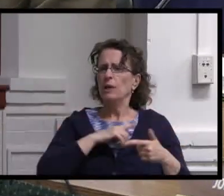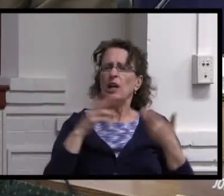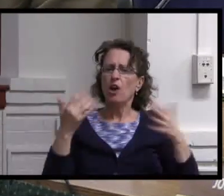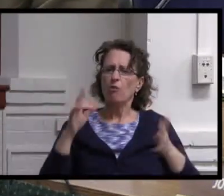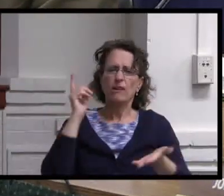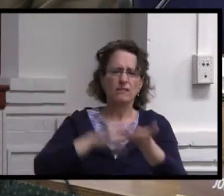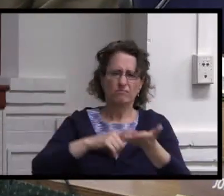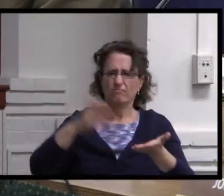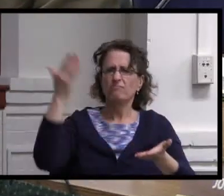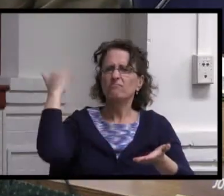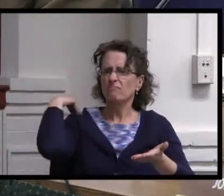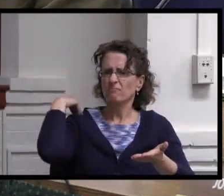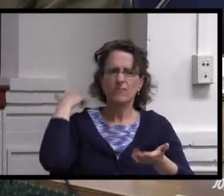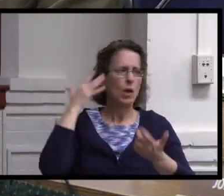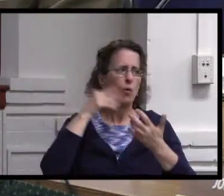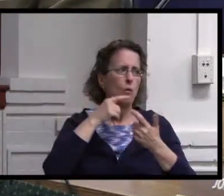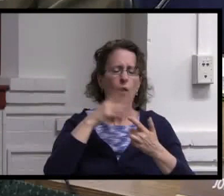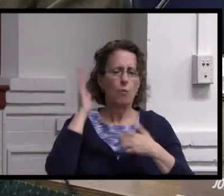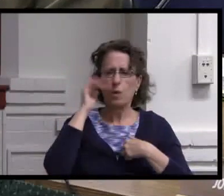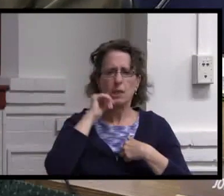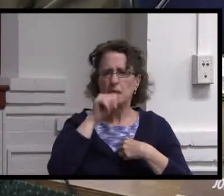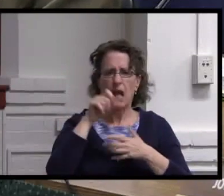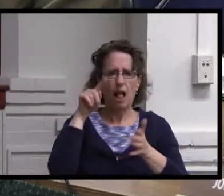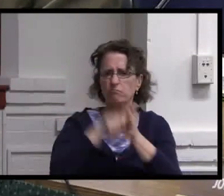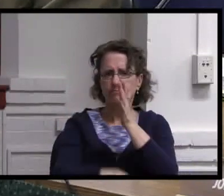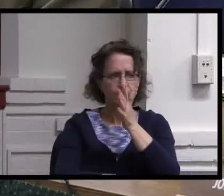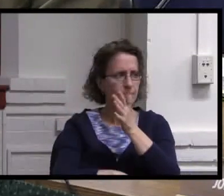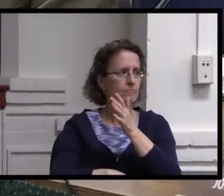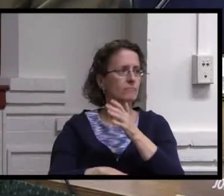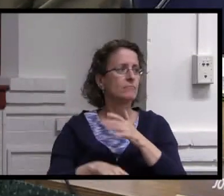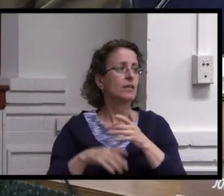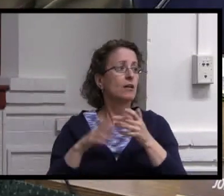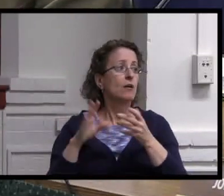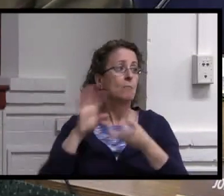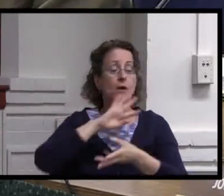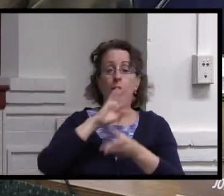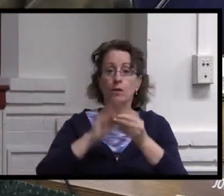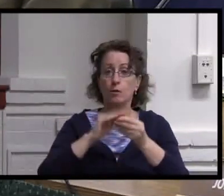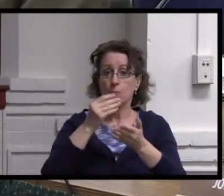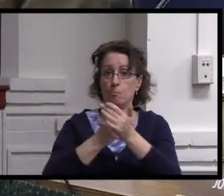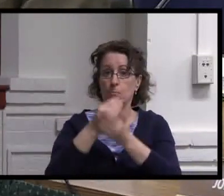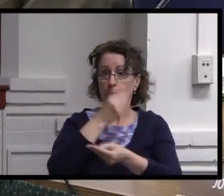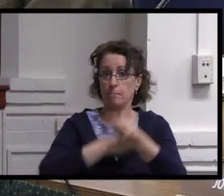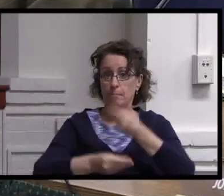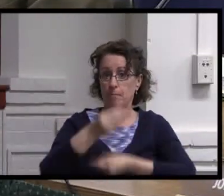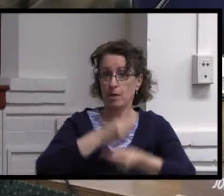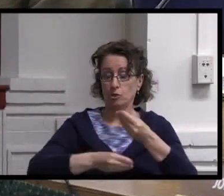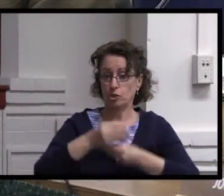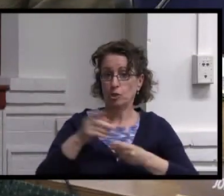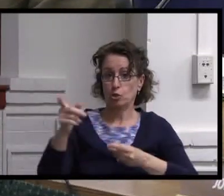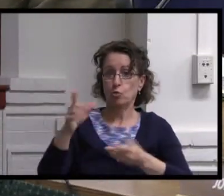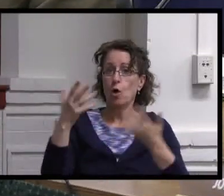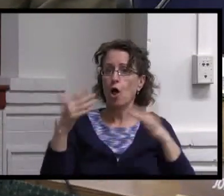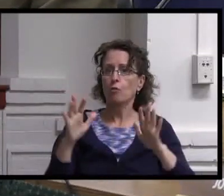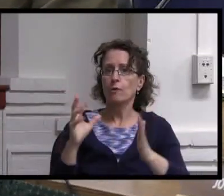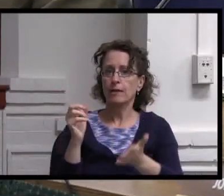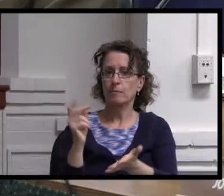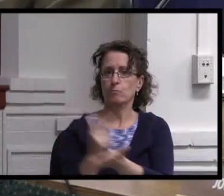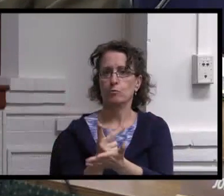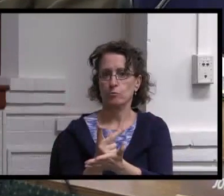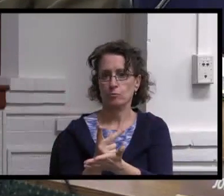project, except to say that the overall budget that we discussed with you and you approved for the